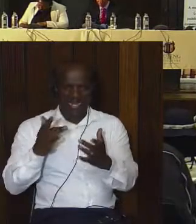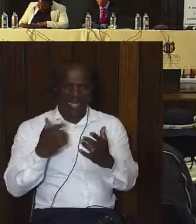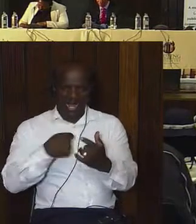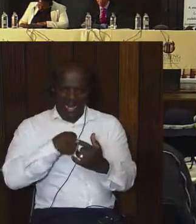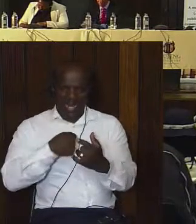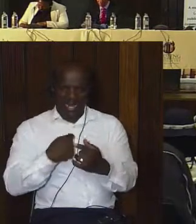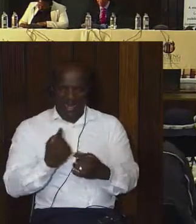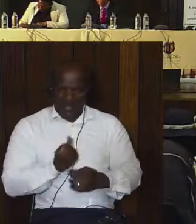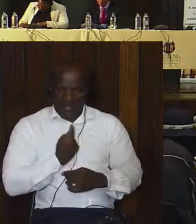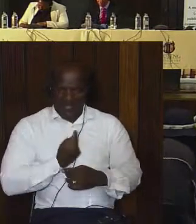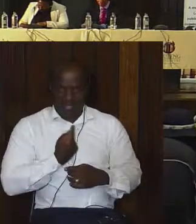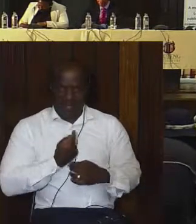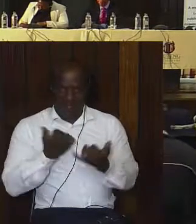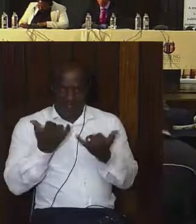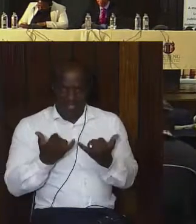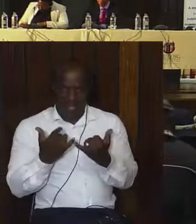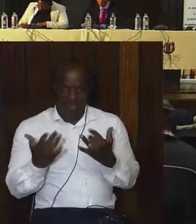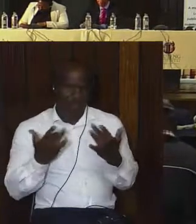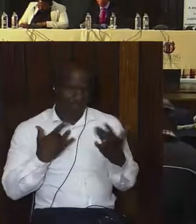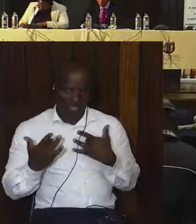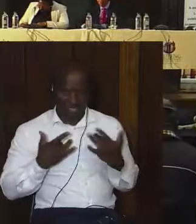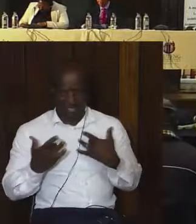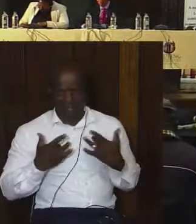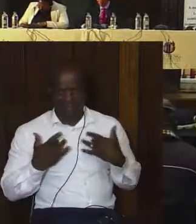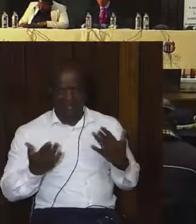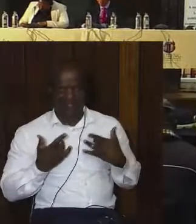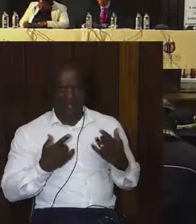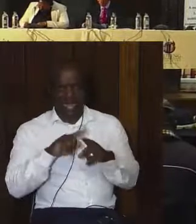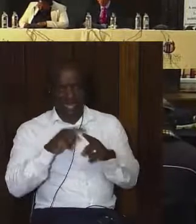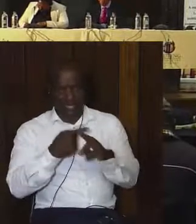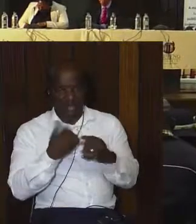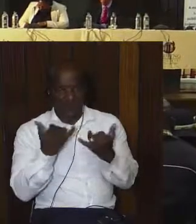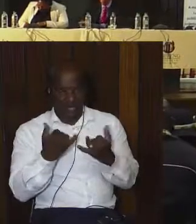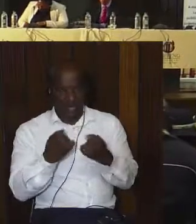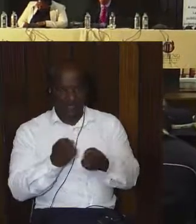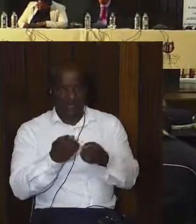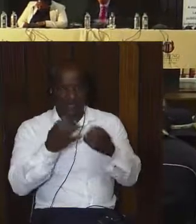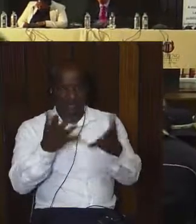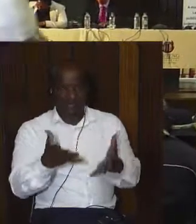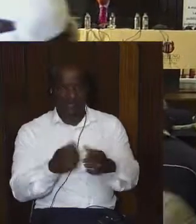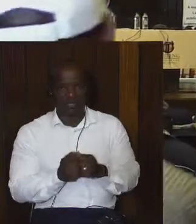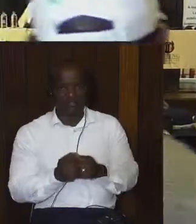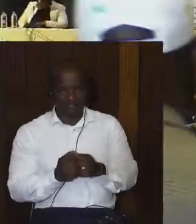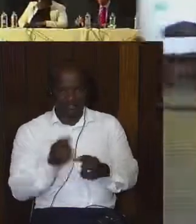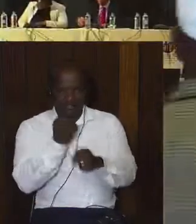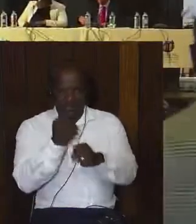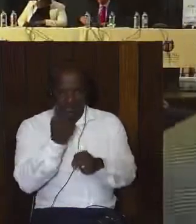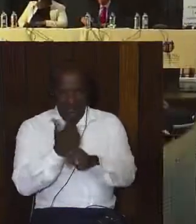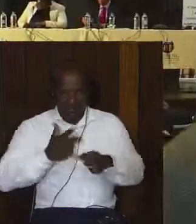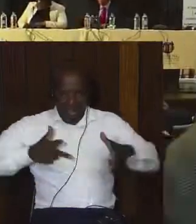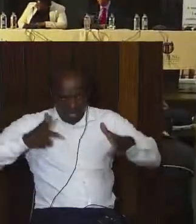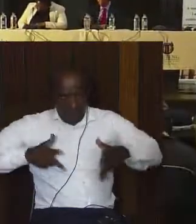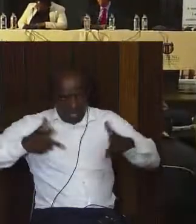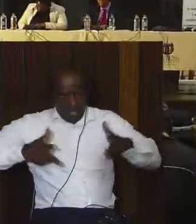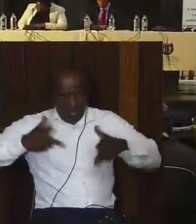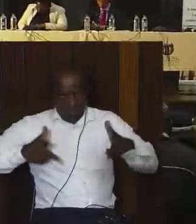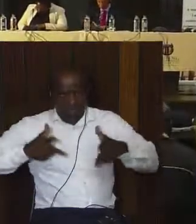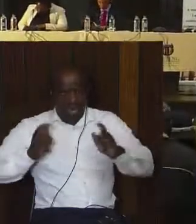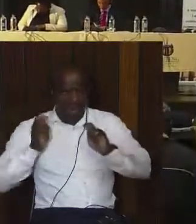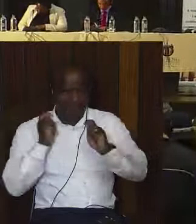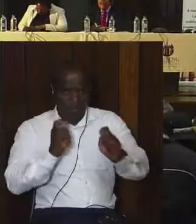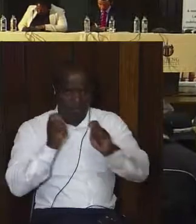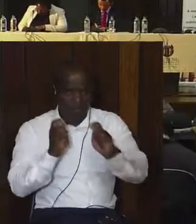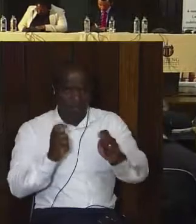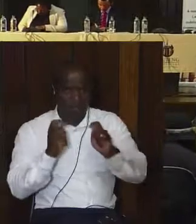again, I can give an example, Chair. The ridership of Gautrain is at its lowest. But it